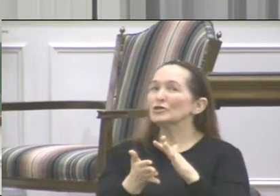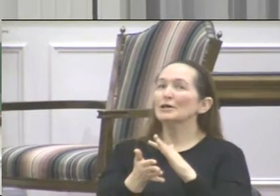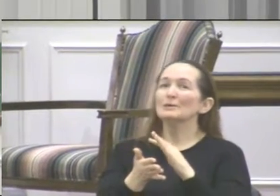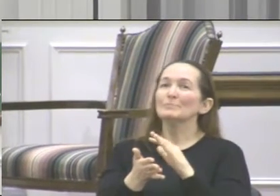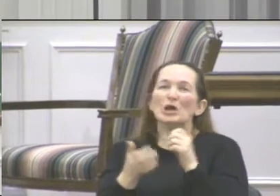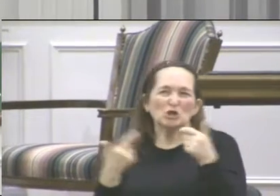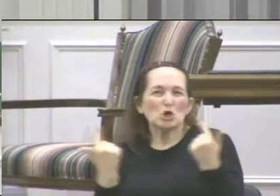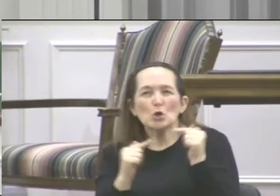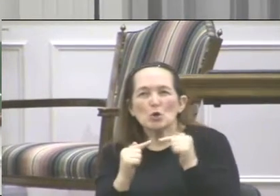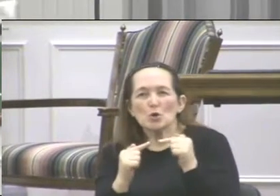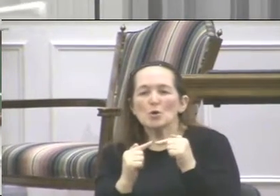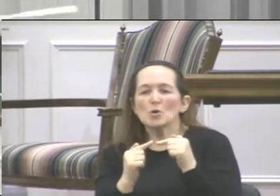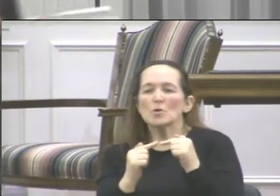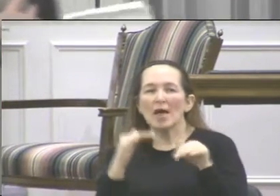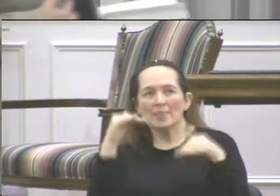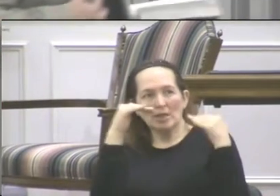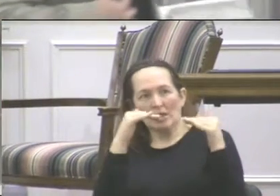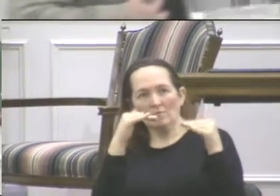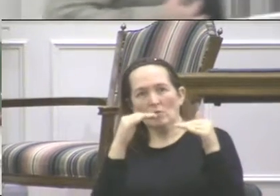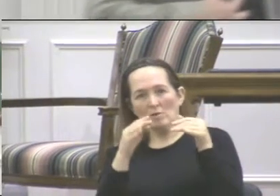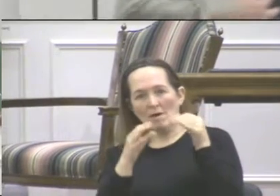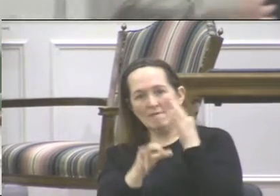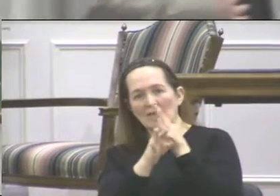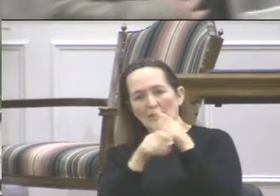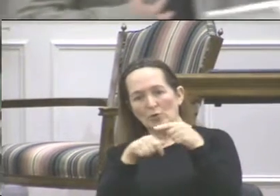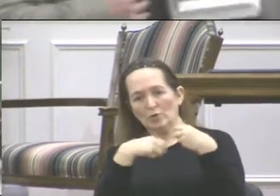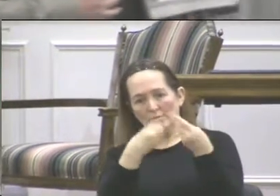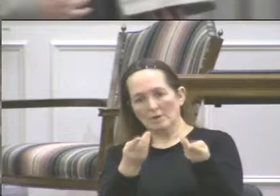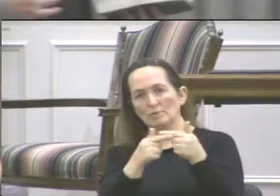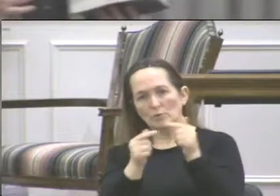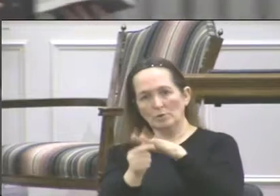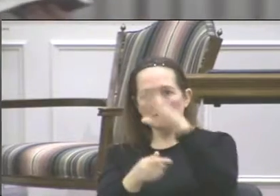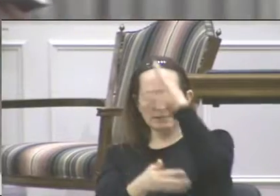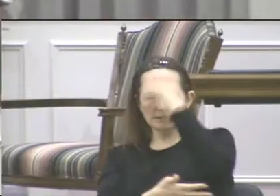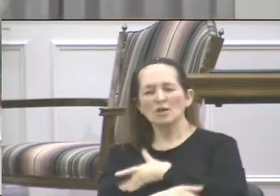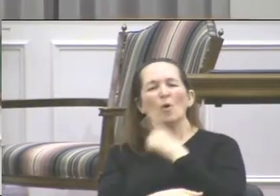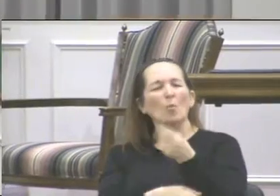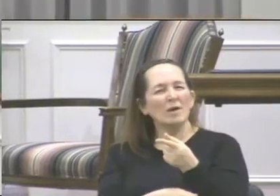You know, that's one of the concerns that I have in my life as a father.